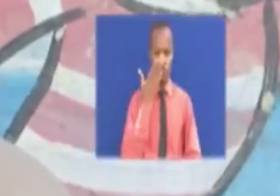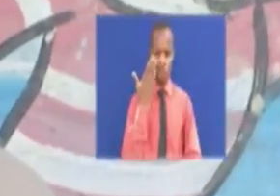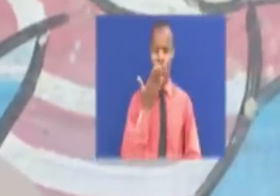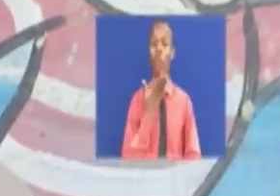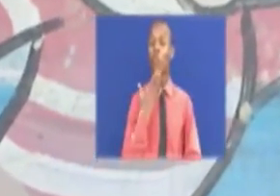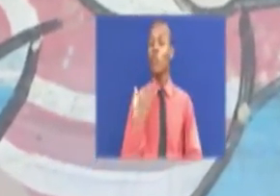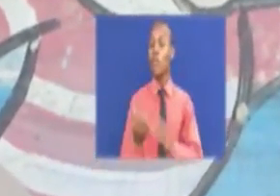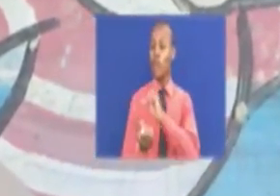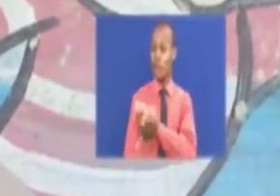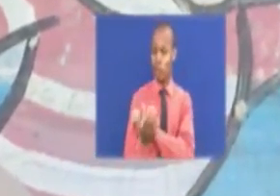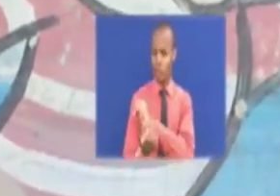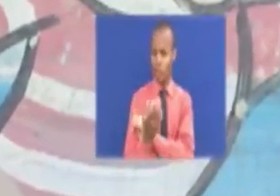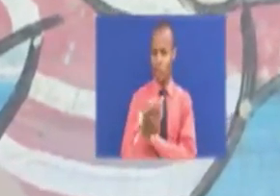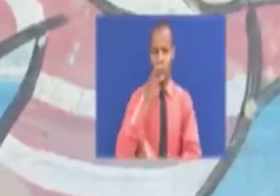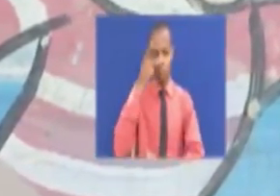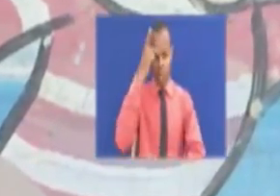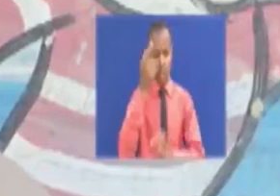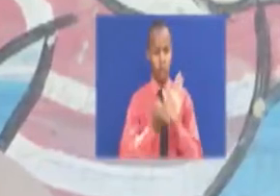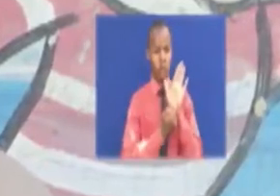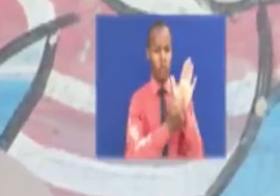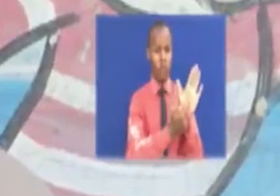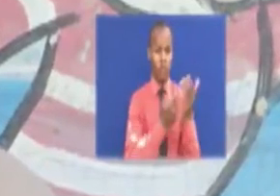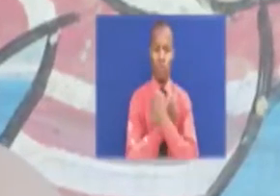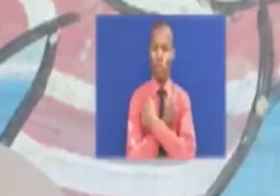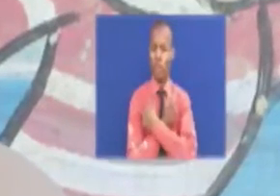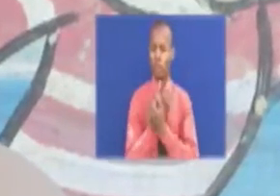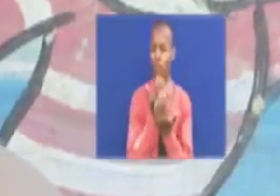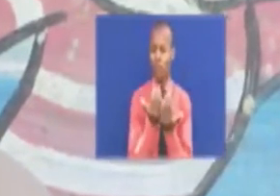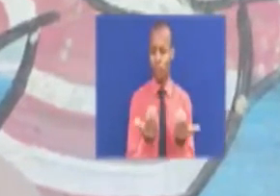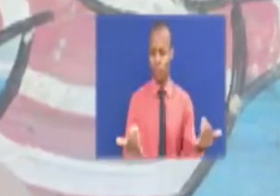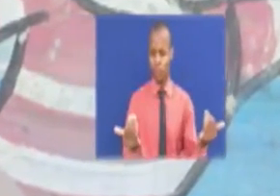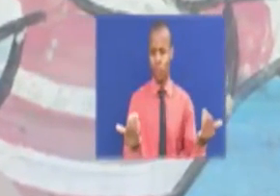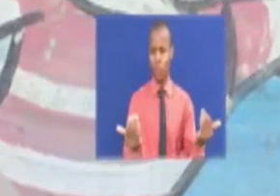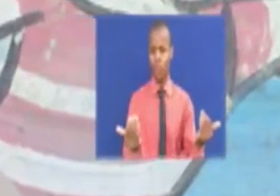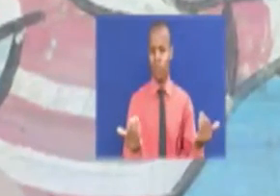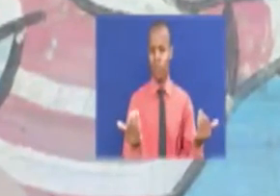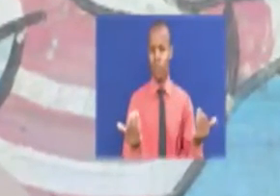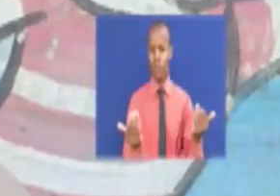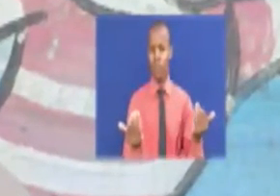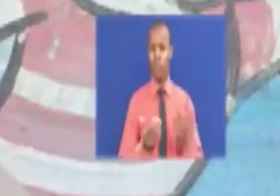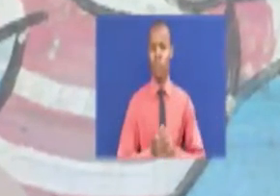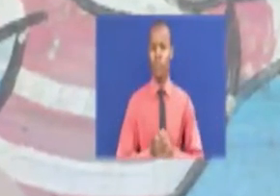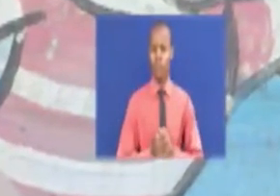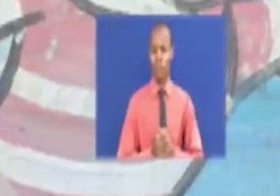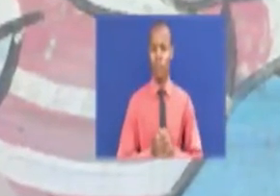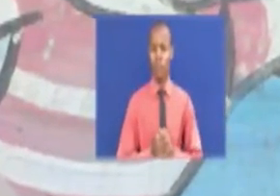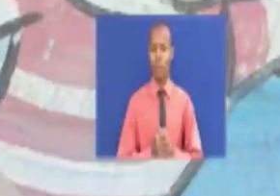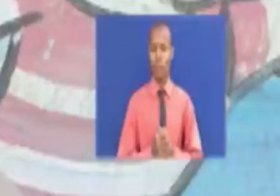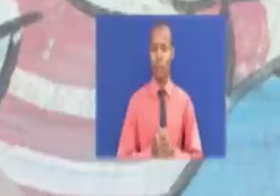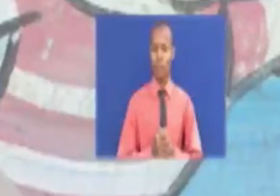Nikewaeleza wasasi kama hawa waonyeshe upendo kwa watoto kama hawa. Kwa sababu ni watoto wa